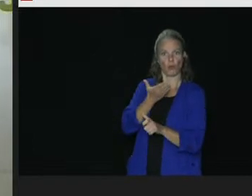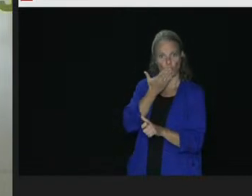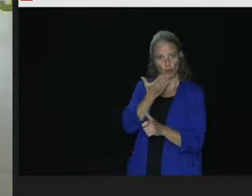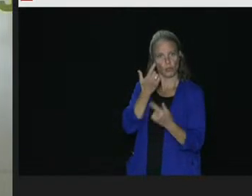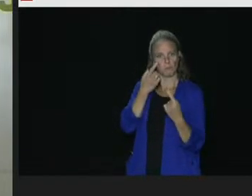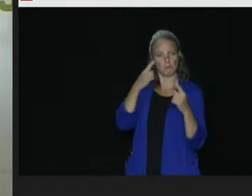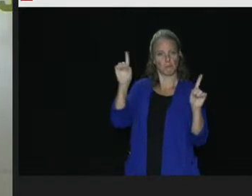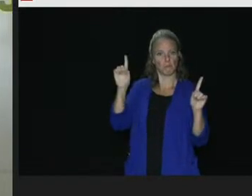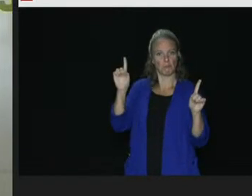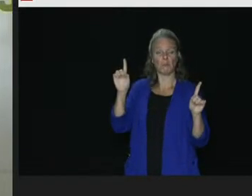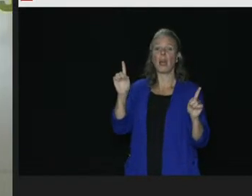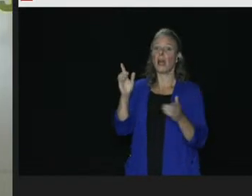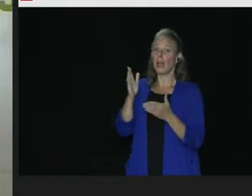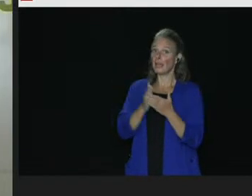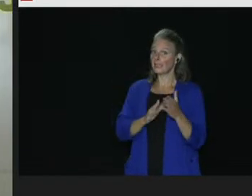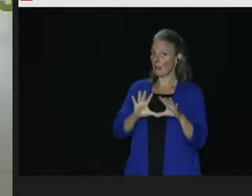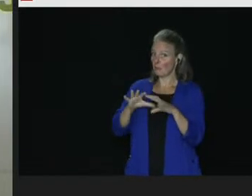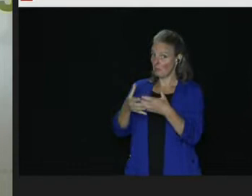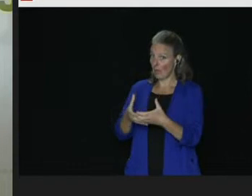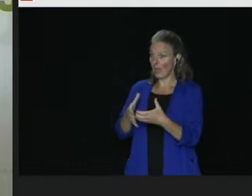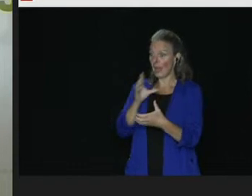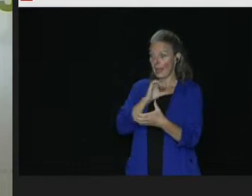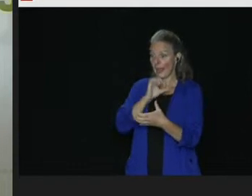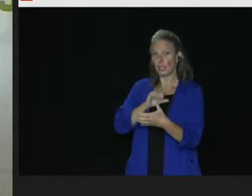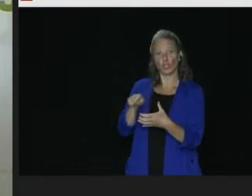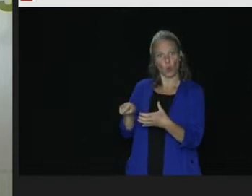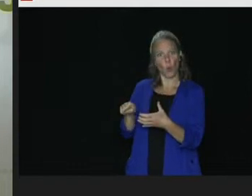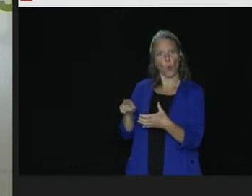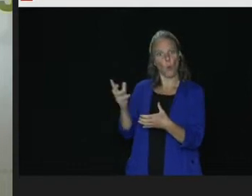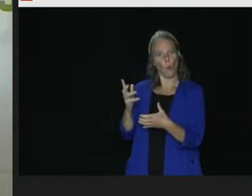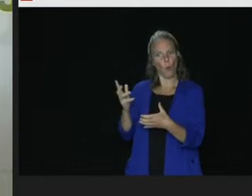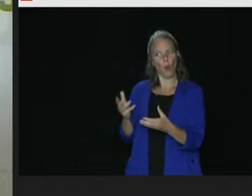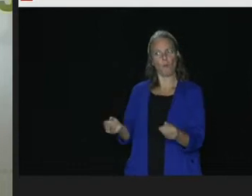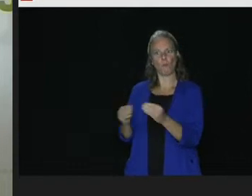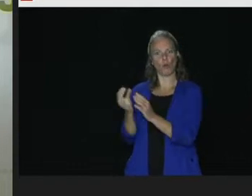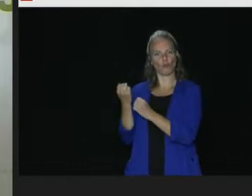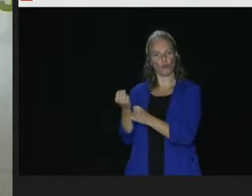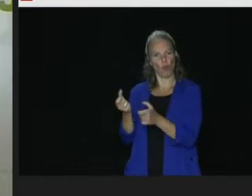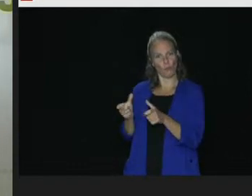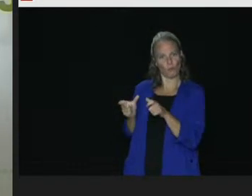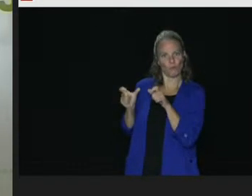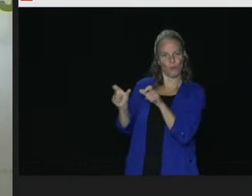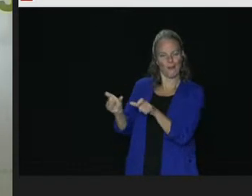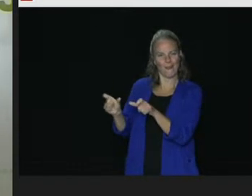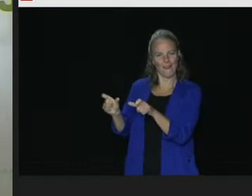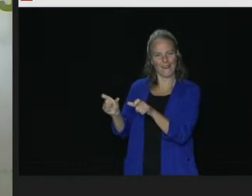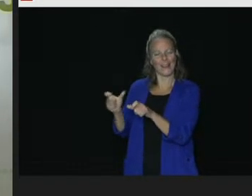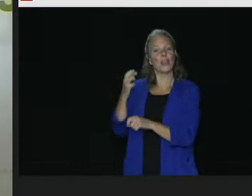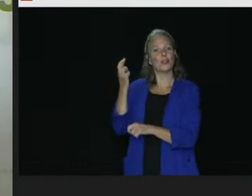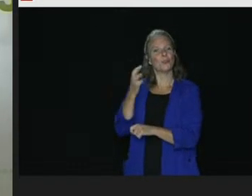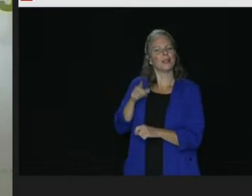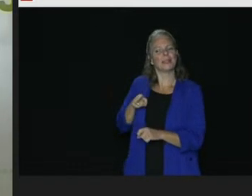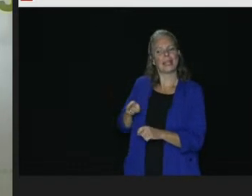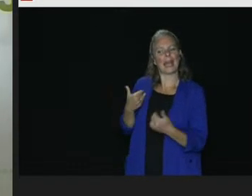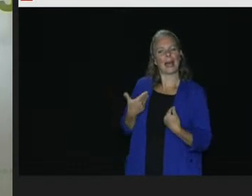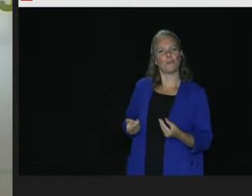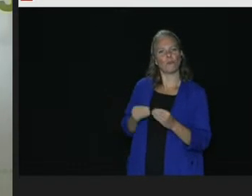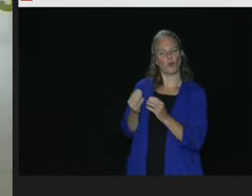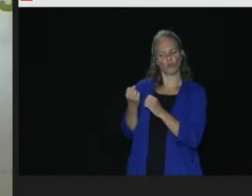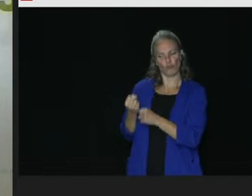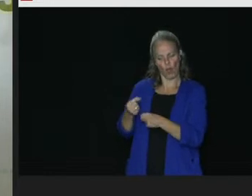have a higher vaccine effectiveness, perhaps given the higher mRNA